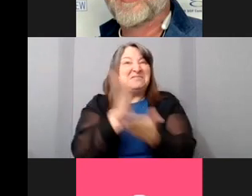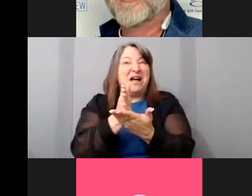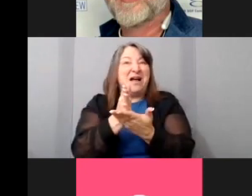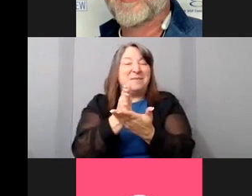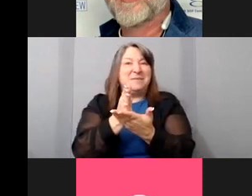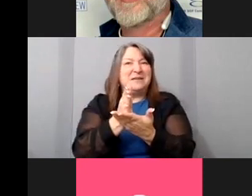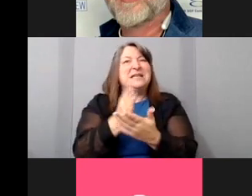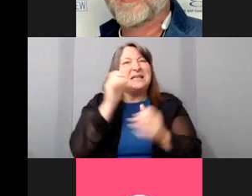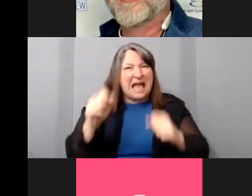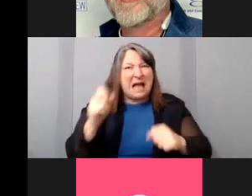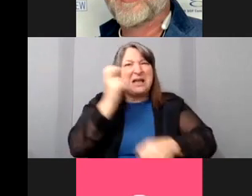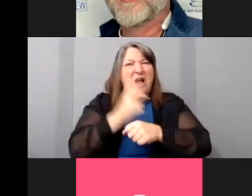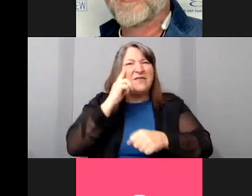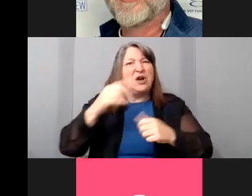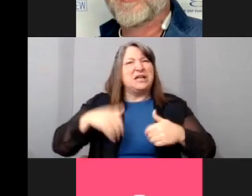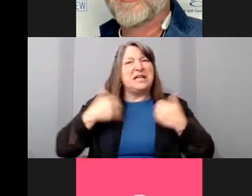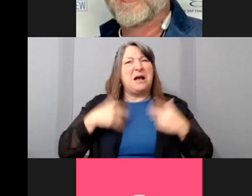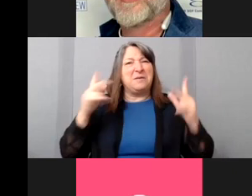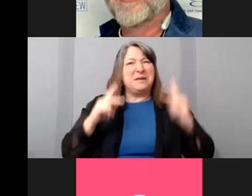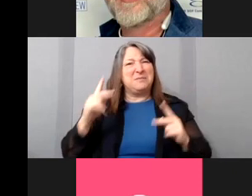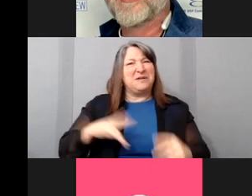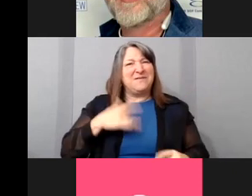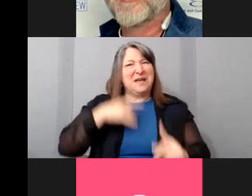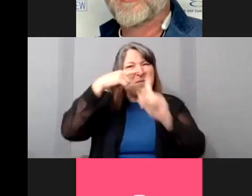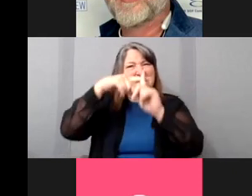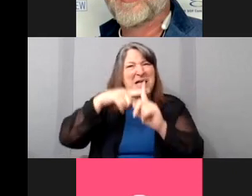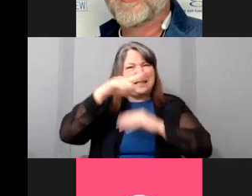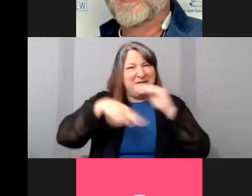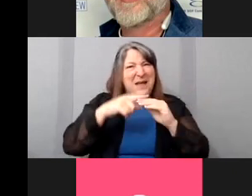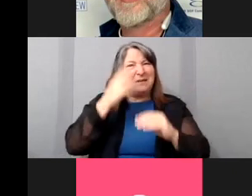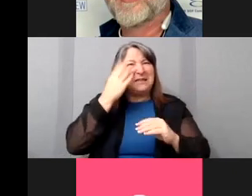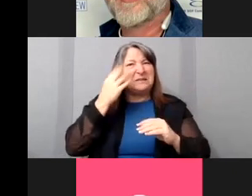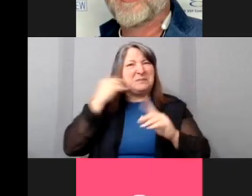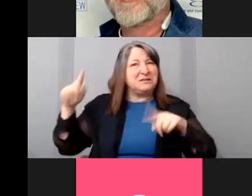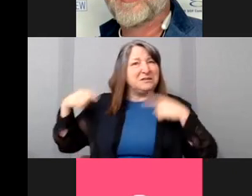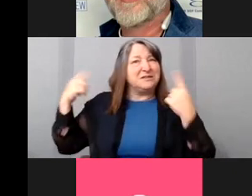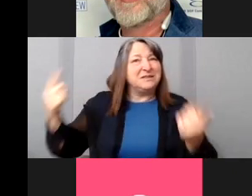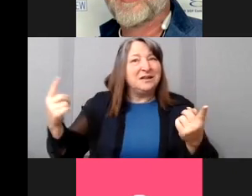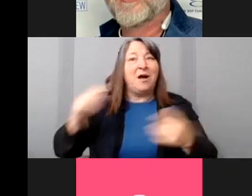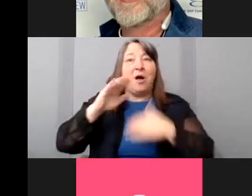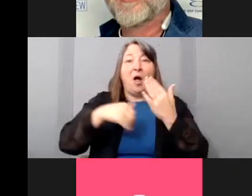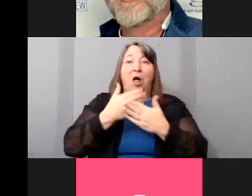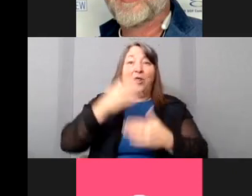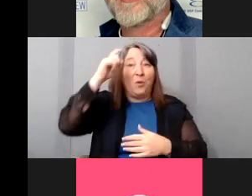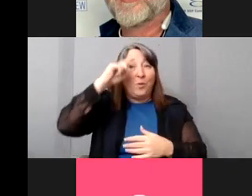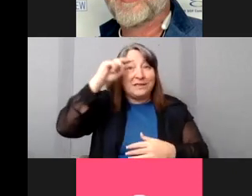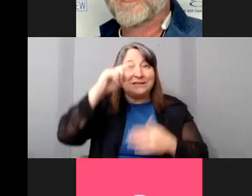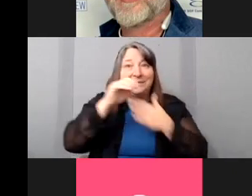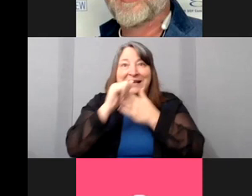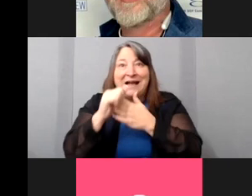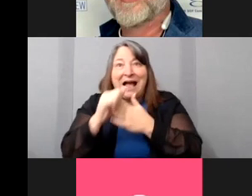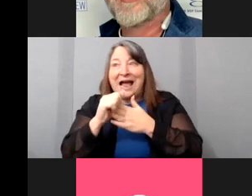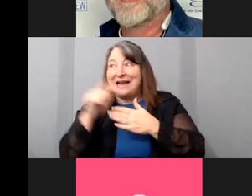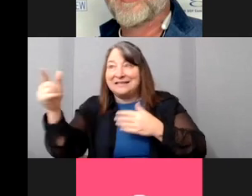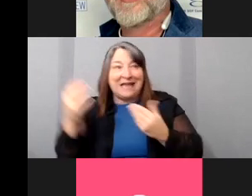to feel positive about the whole experience. It kind of puts all the wisdom and guidance that mentor tried to provide them into